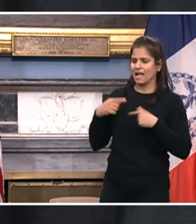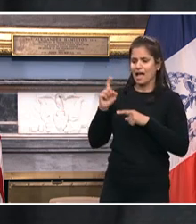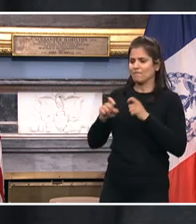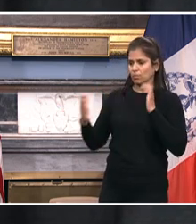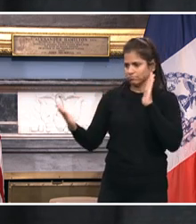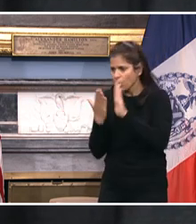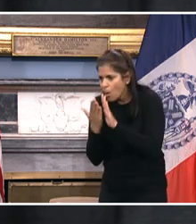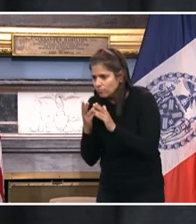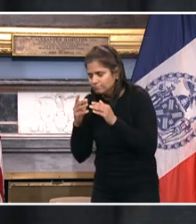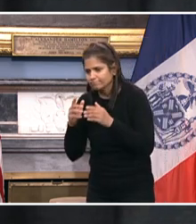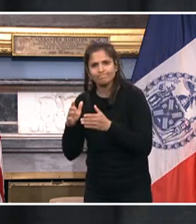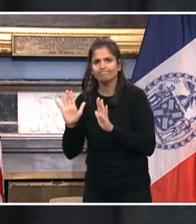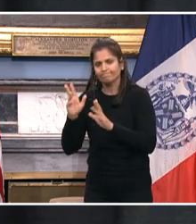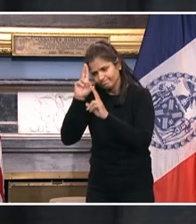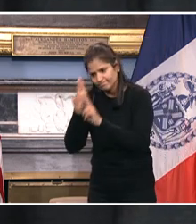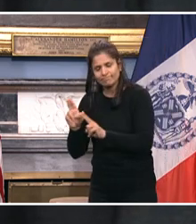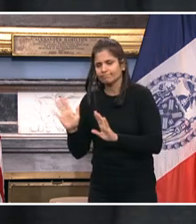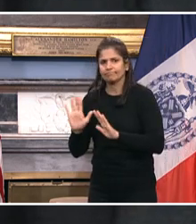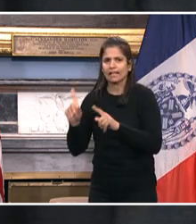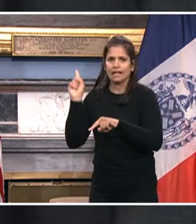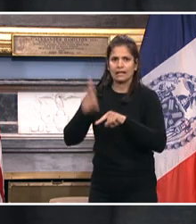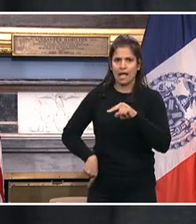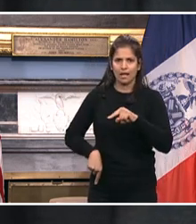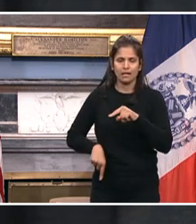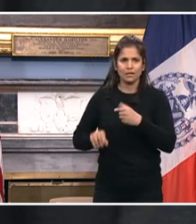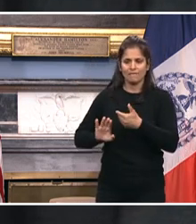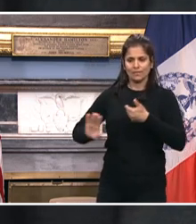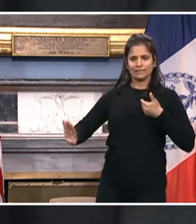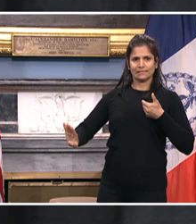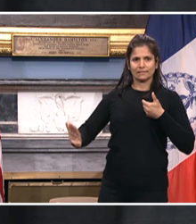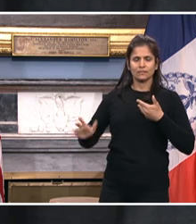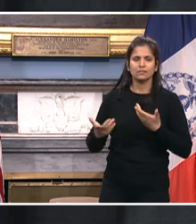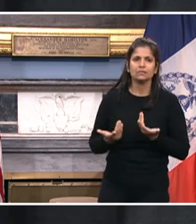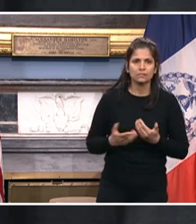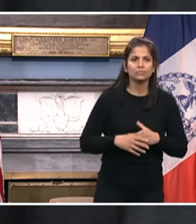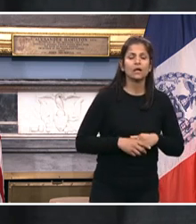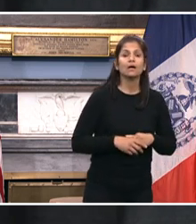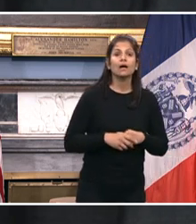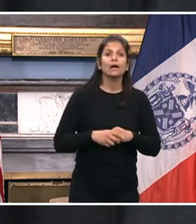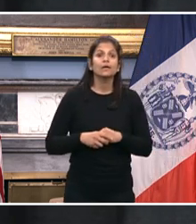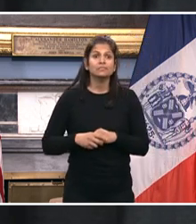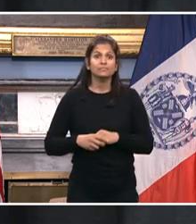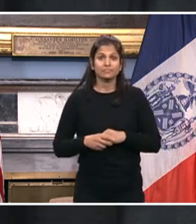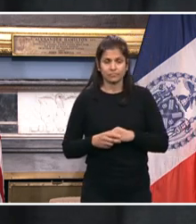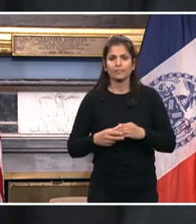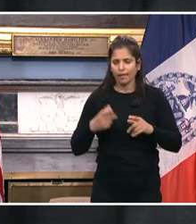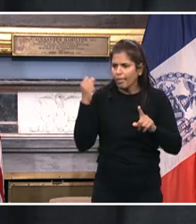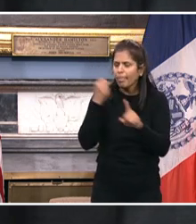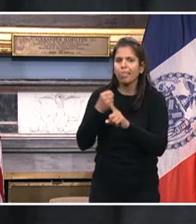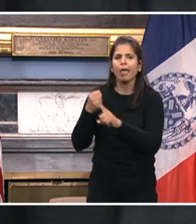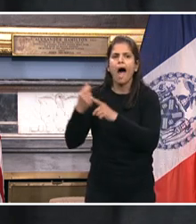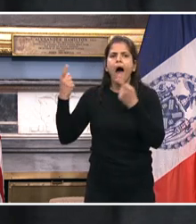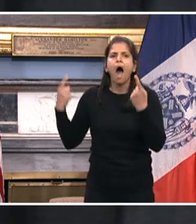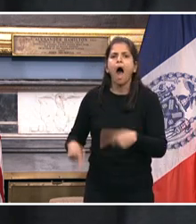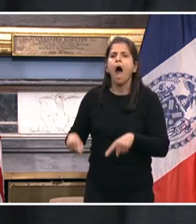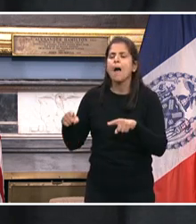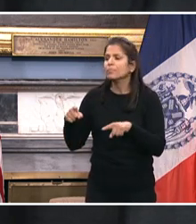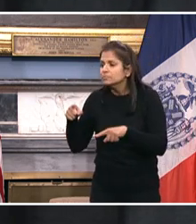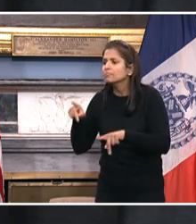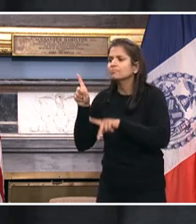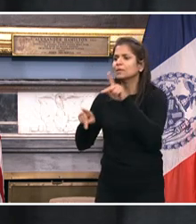who has a connection to that person and is going to take responsibility for their burial.